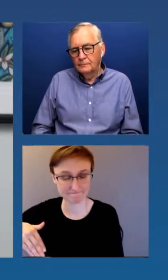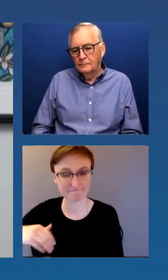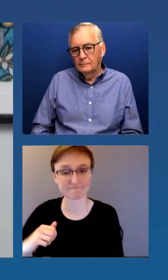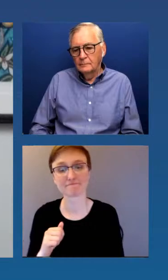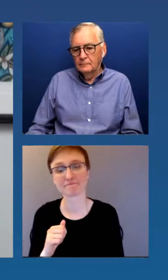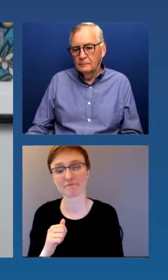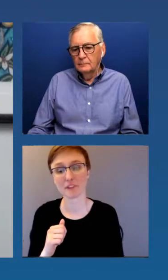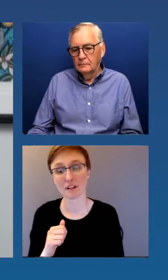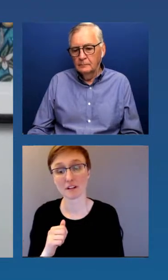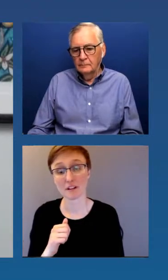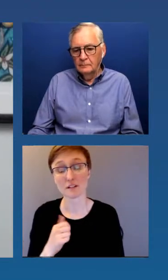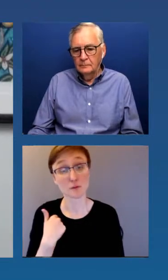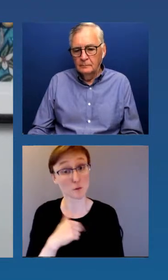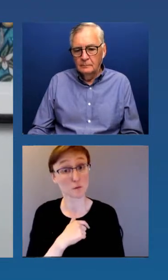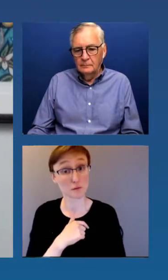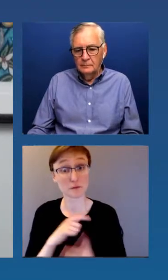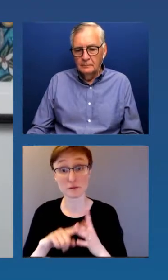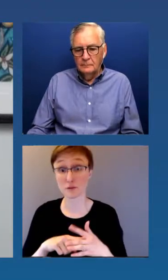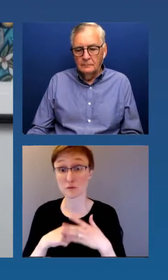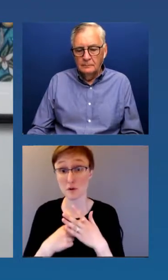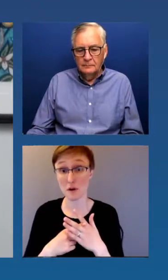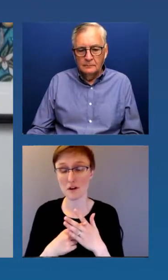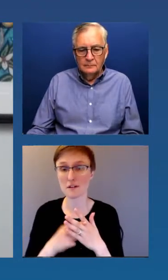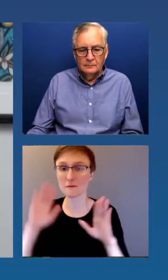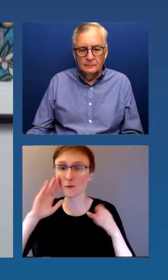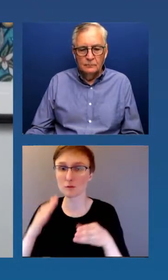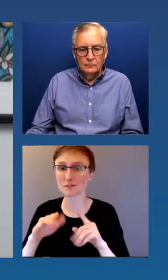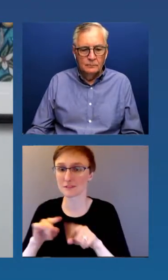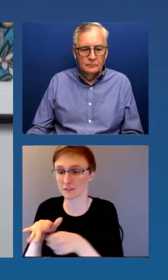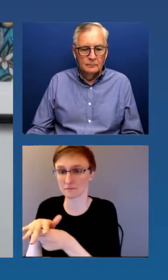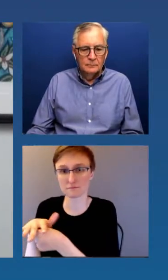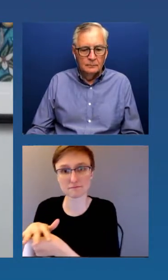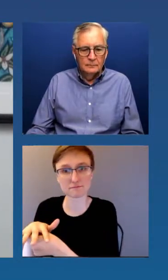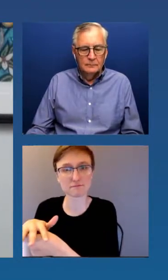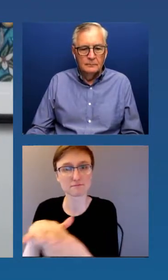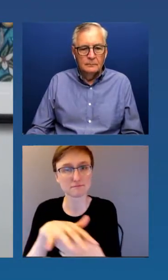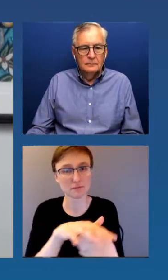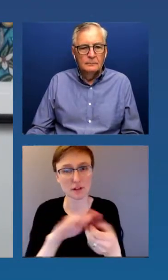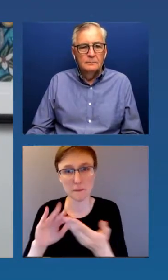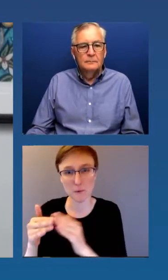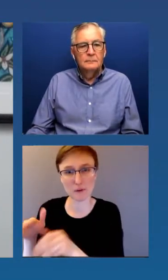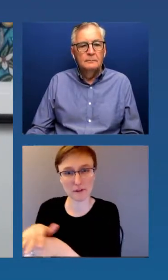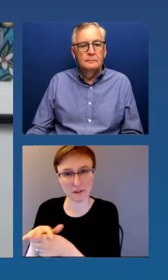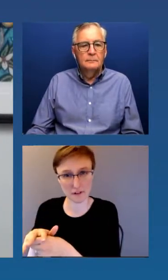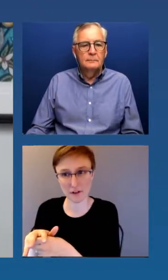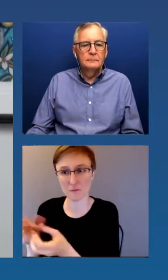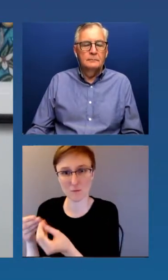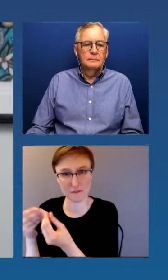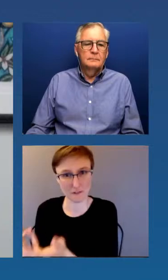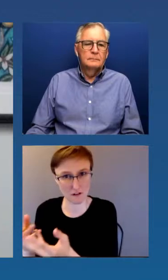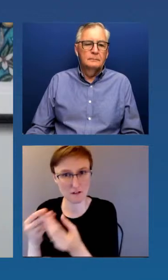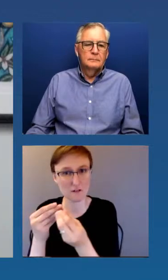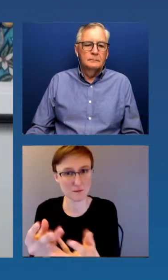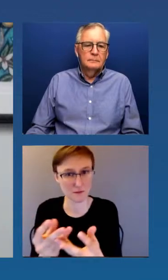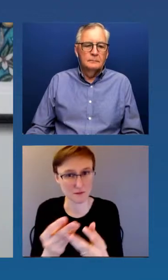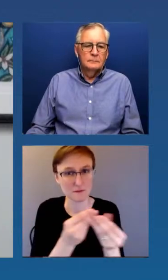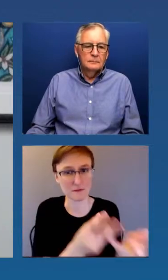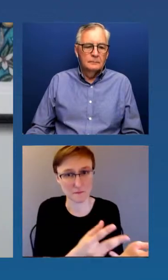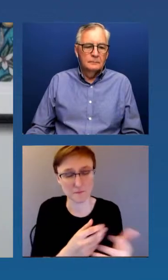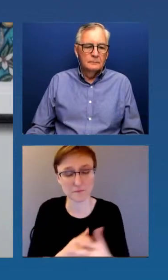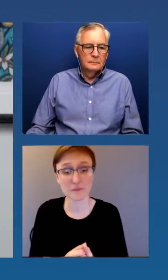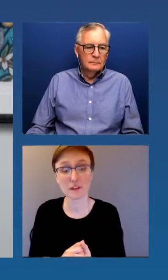neighborhood-based approach. And what we're doing now is we're taking the resources that were invested in those large clinics and